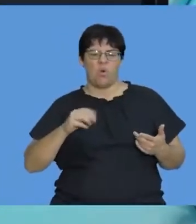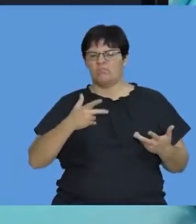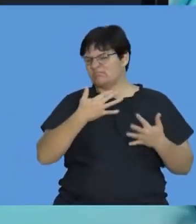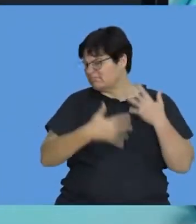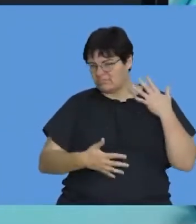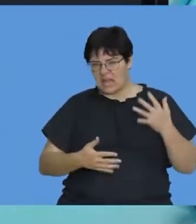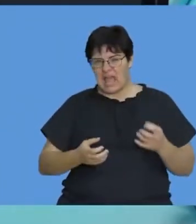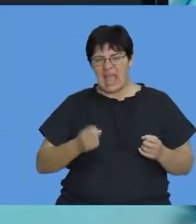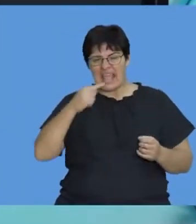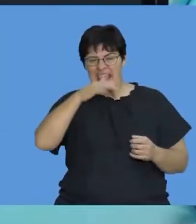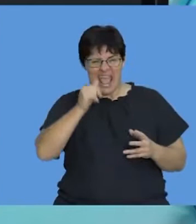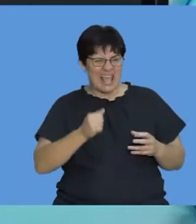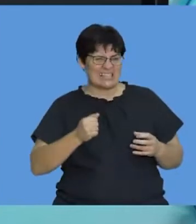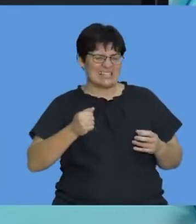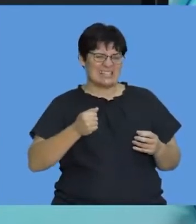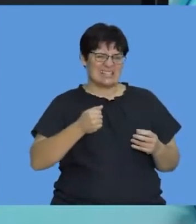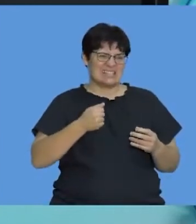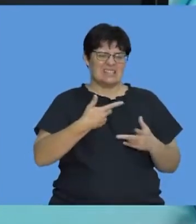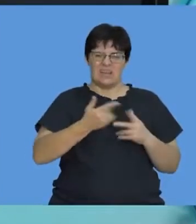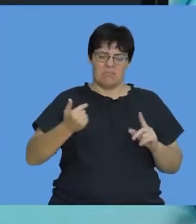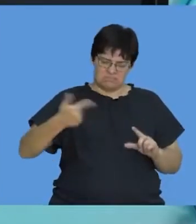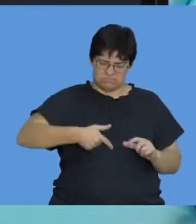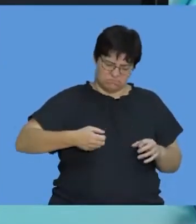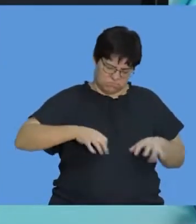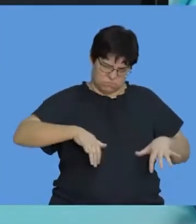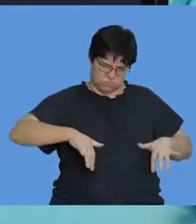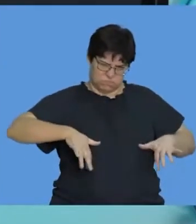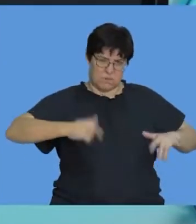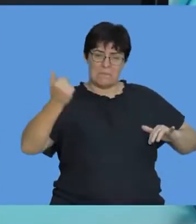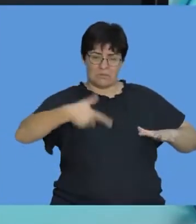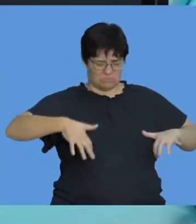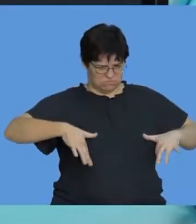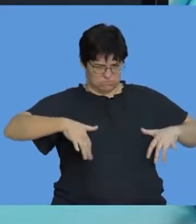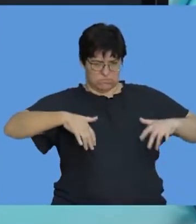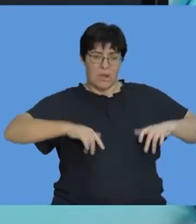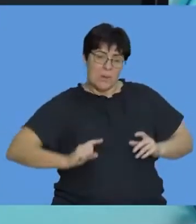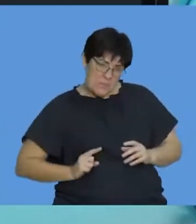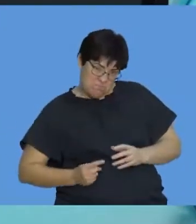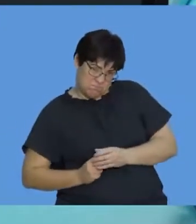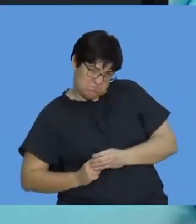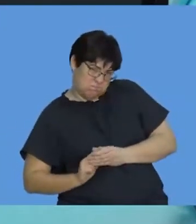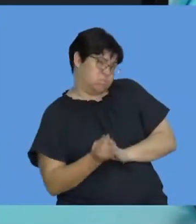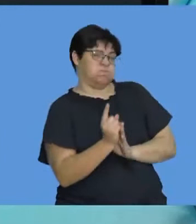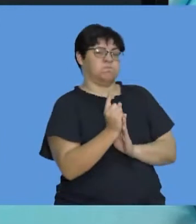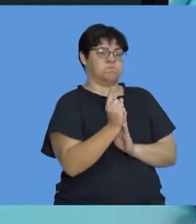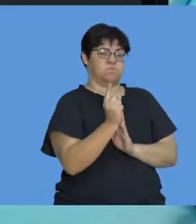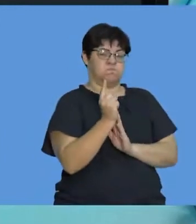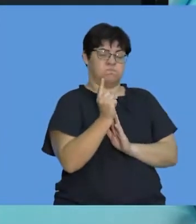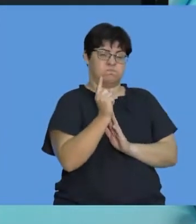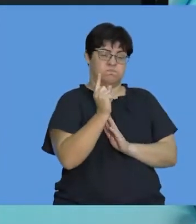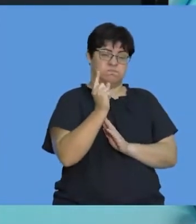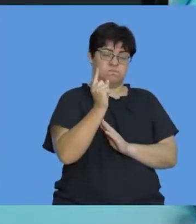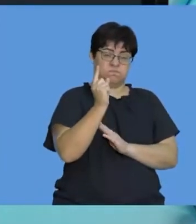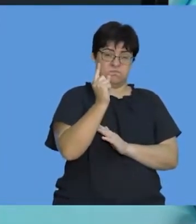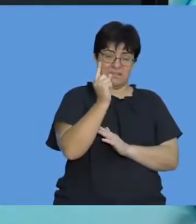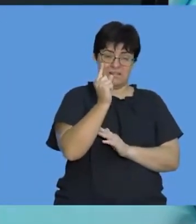essentially. There's lots of this gas and liquid that then gets burnt up. That creates the upward force that pushes it,